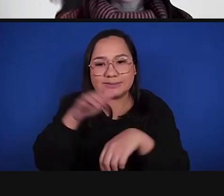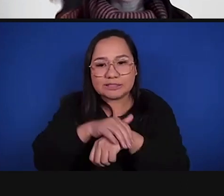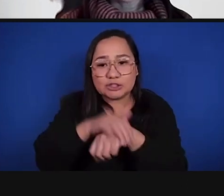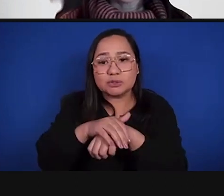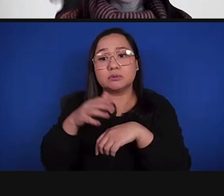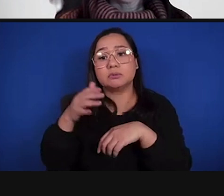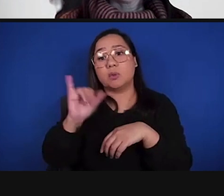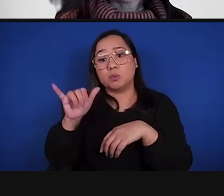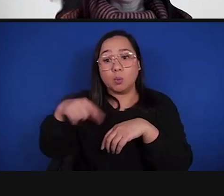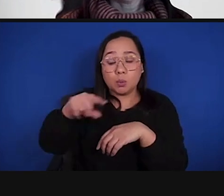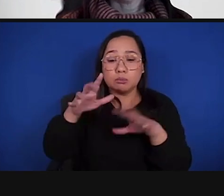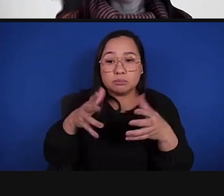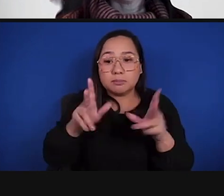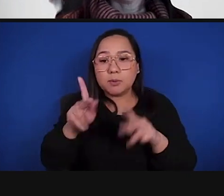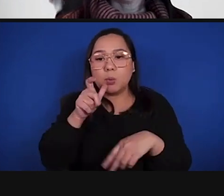Next slide.